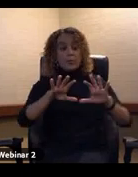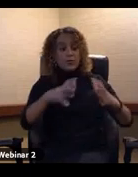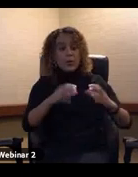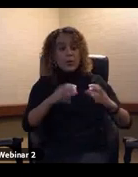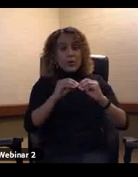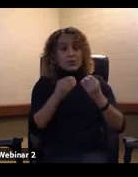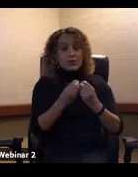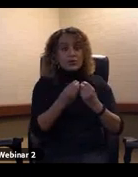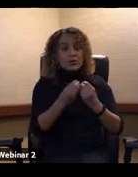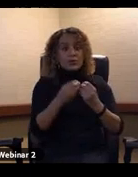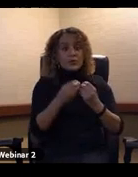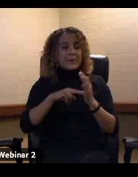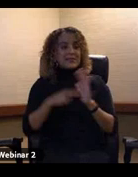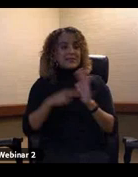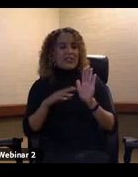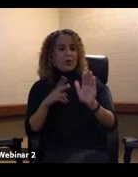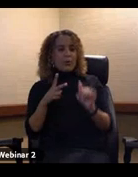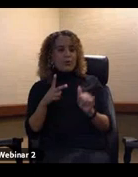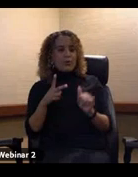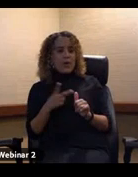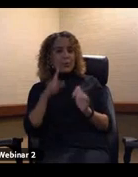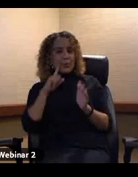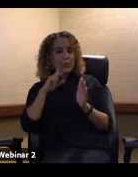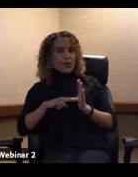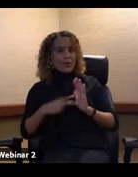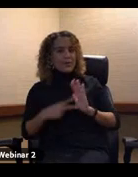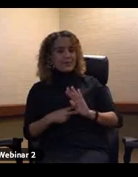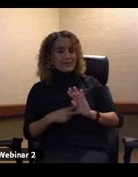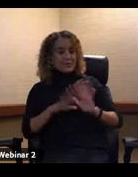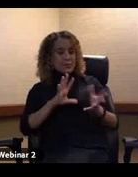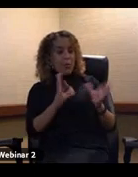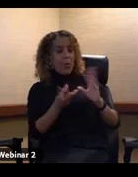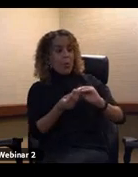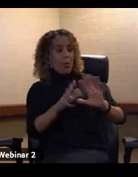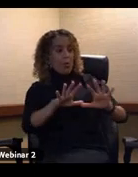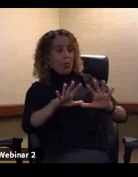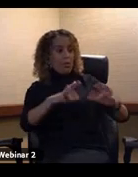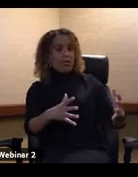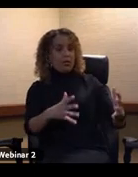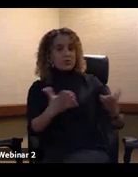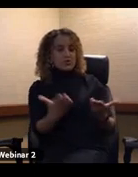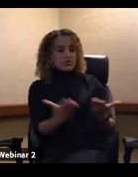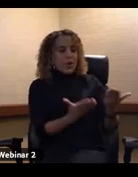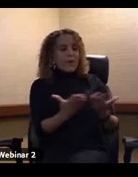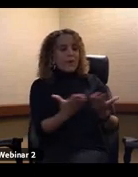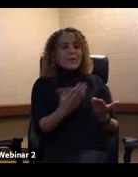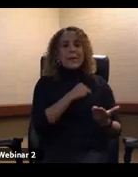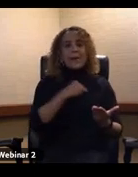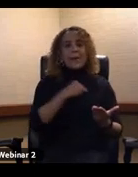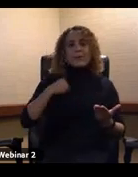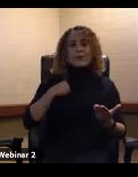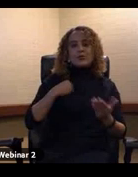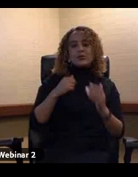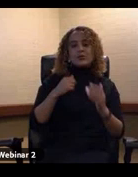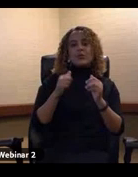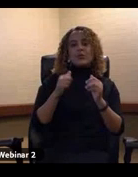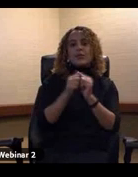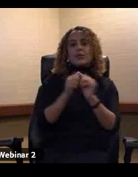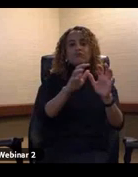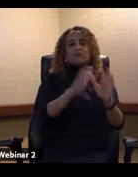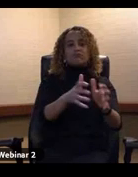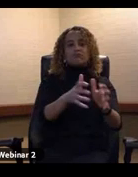meaning an organization for which the primary purpose of that organization as a whole is to serve members of a religious